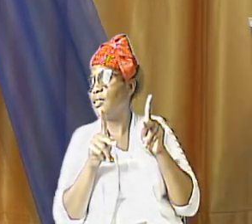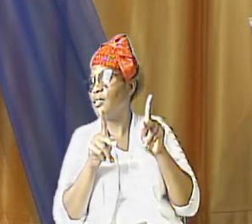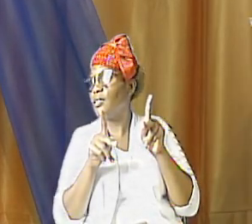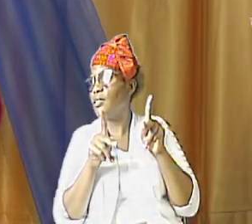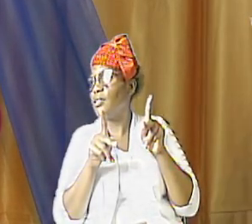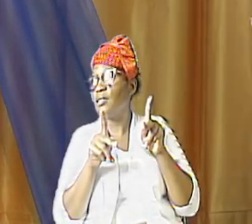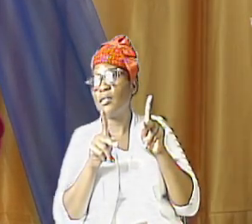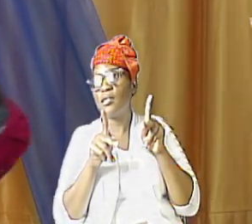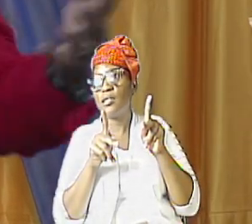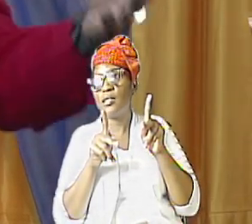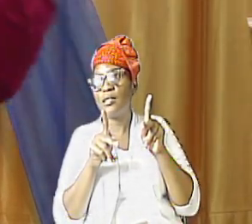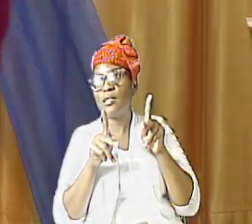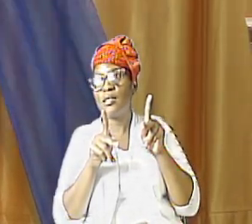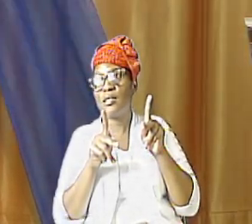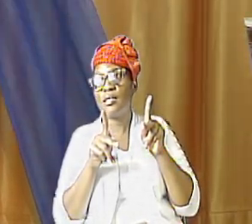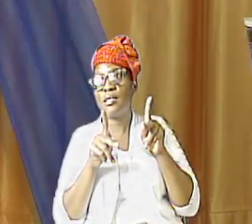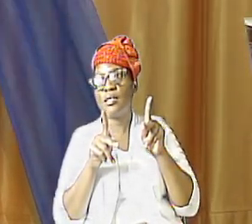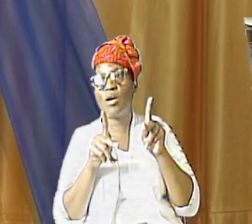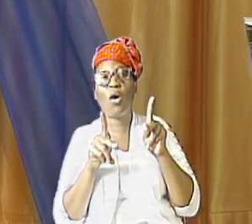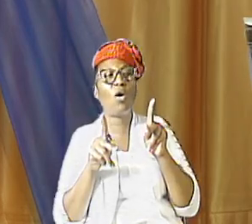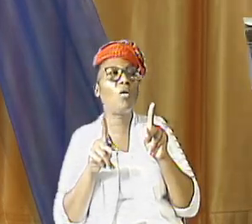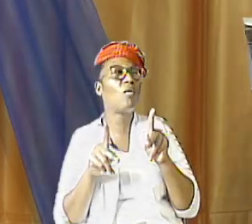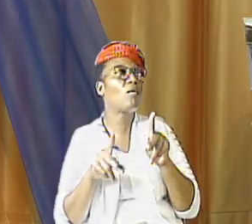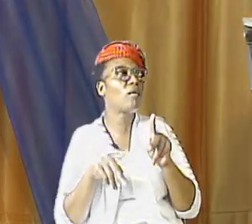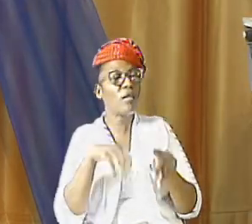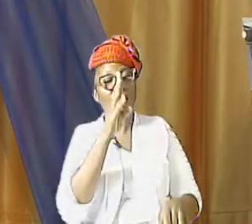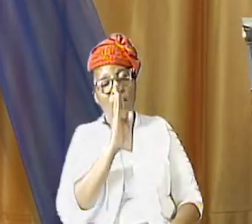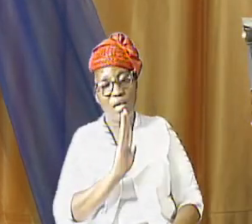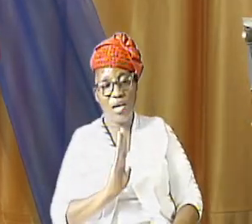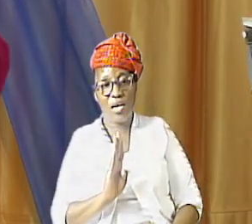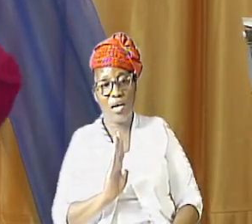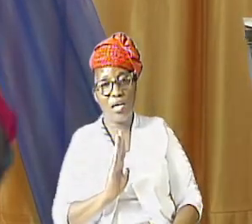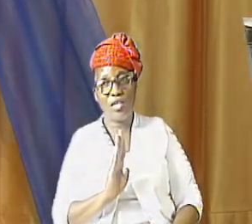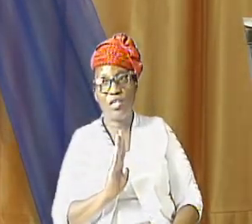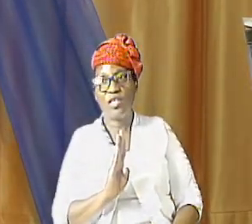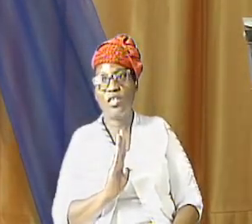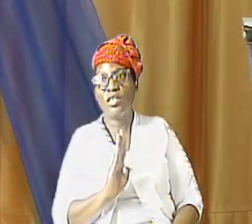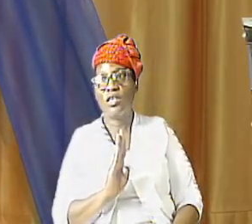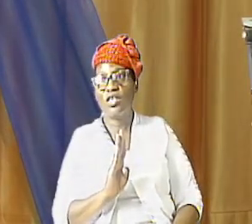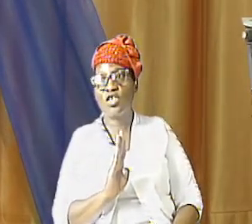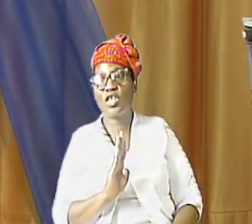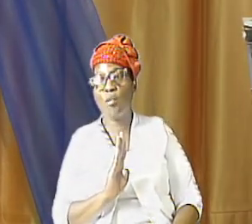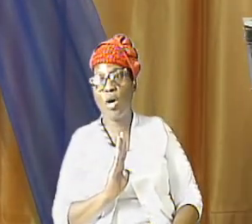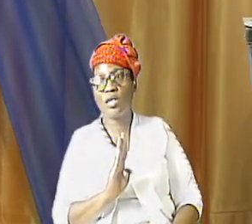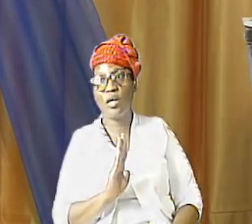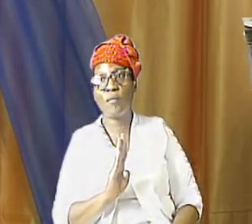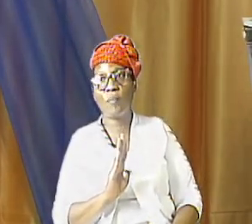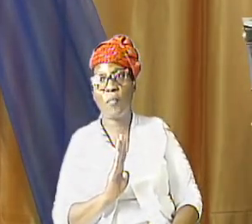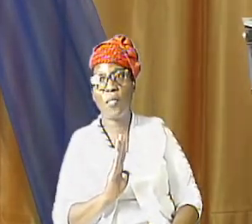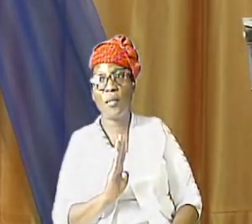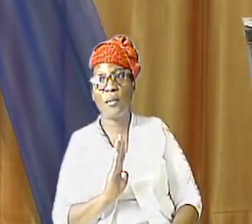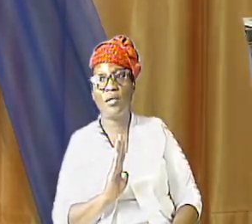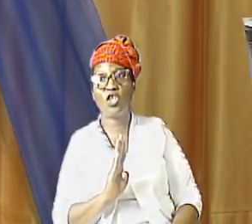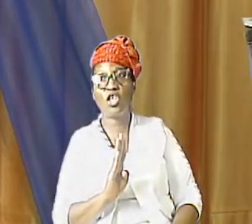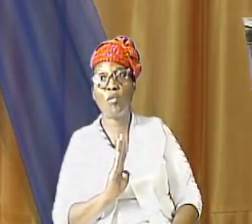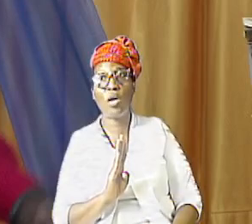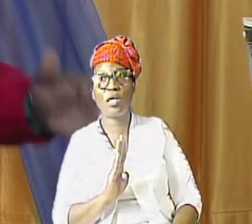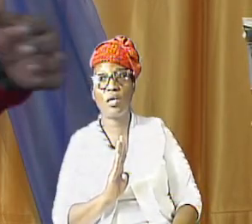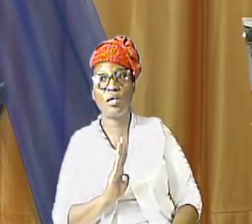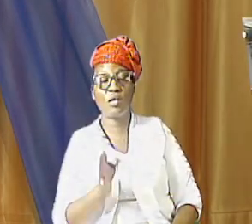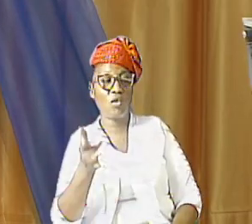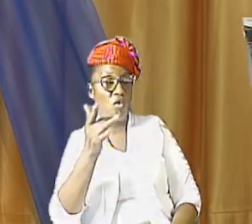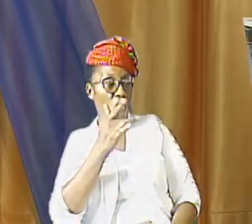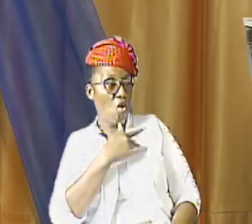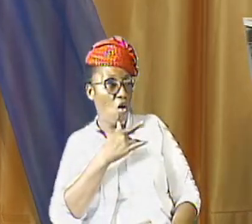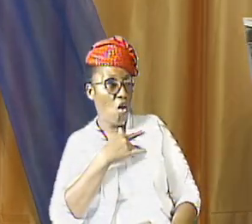full. All that has transpired today, God truly is in this place. My